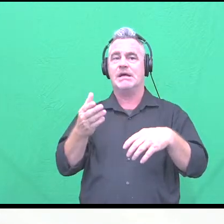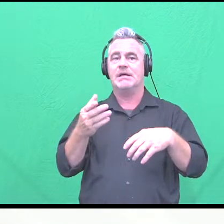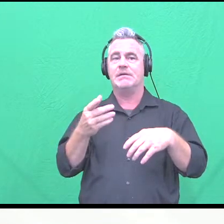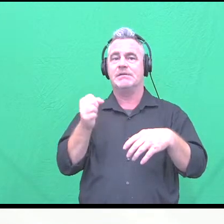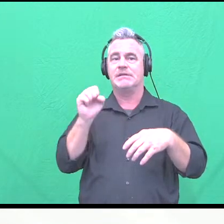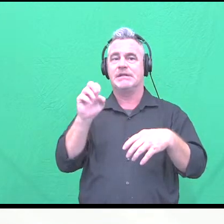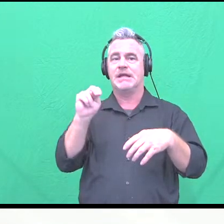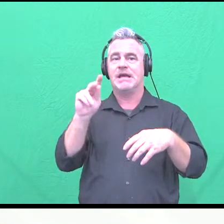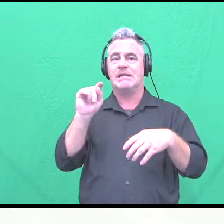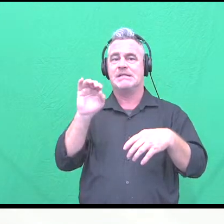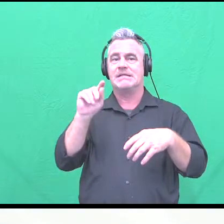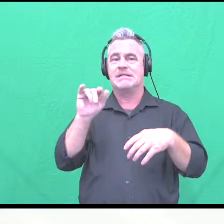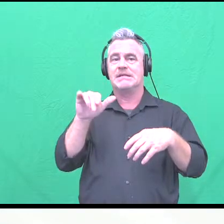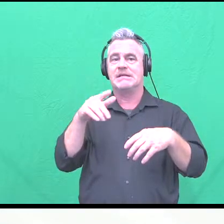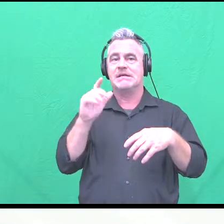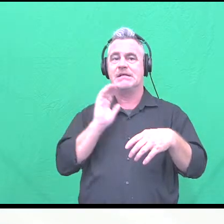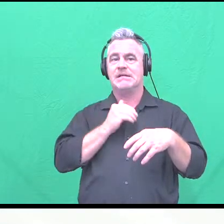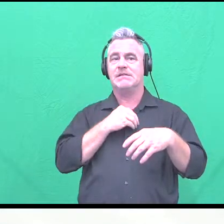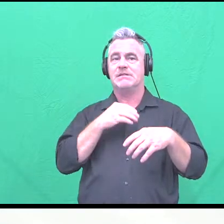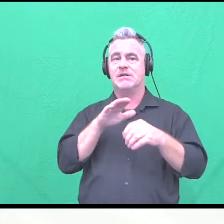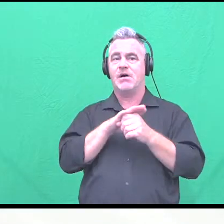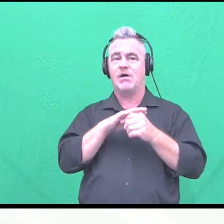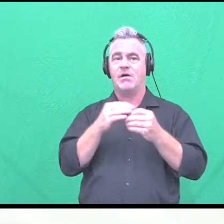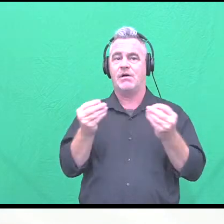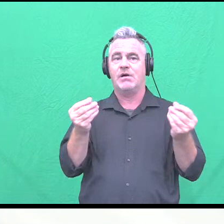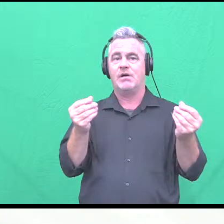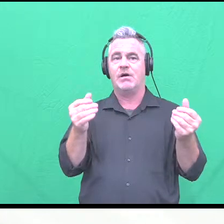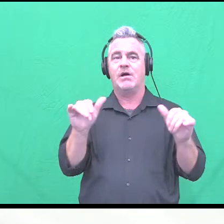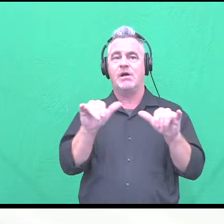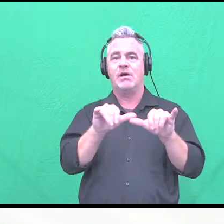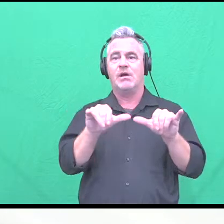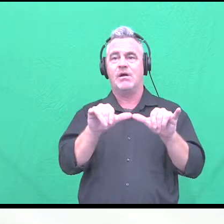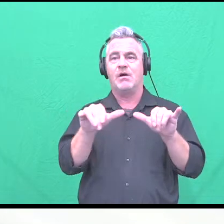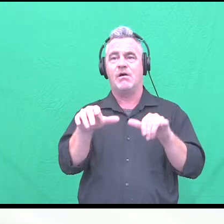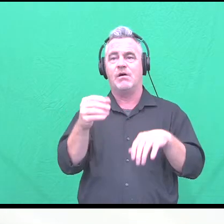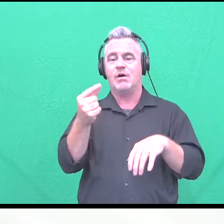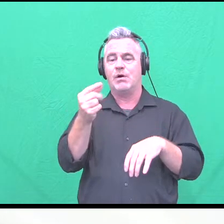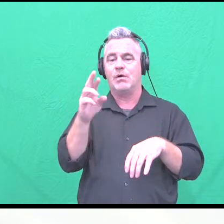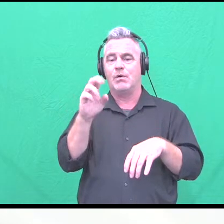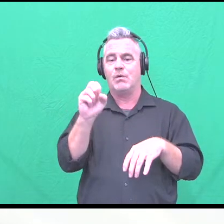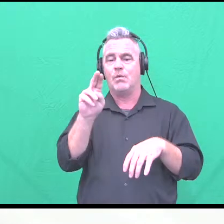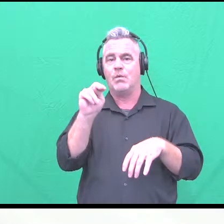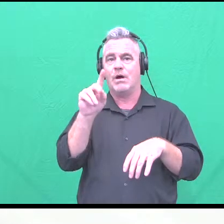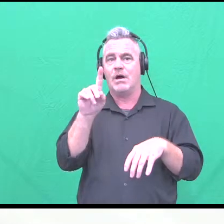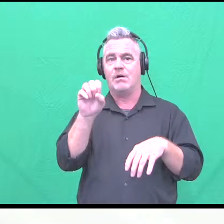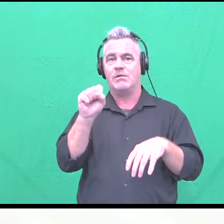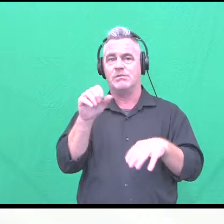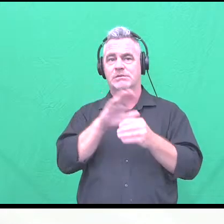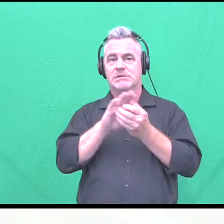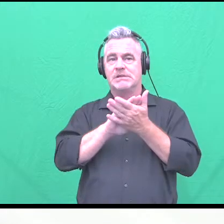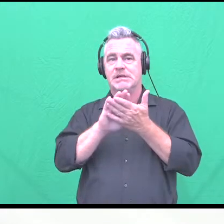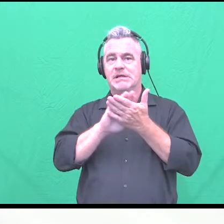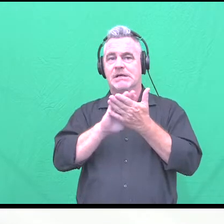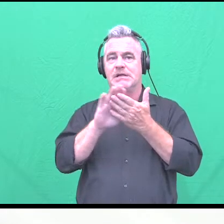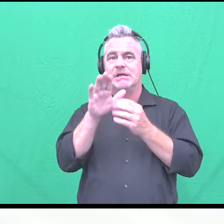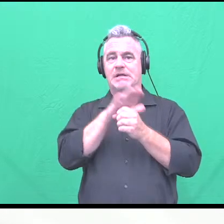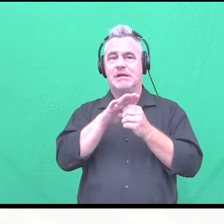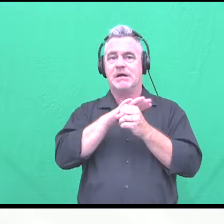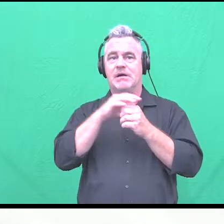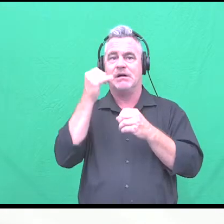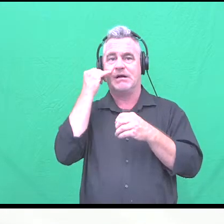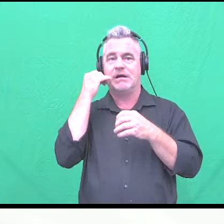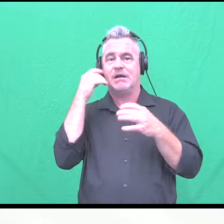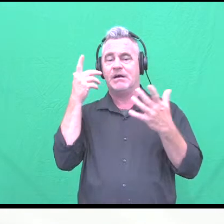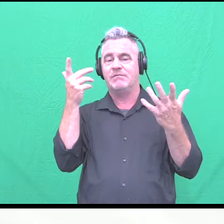has access to that is our grounds department, and that's to clean out that area